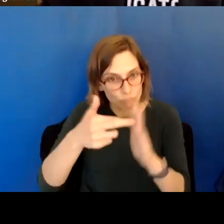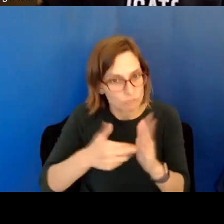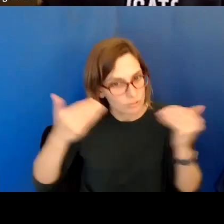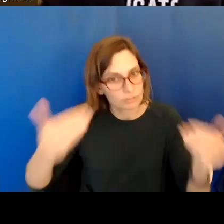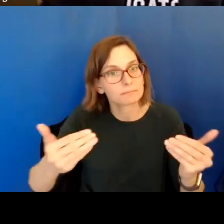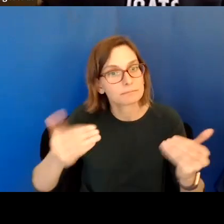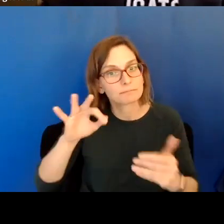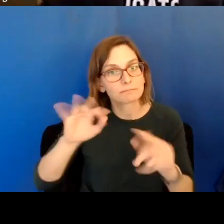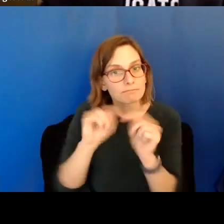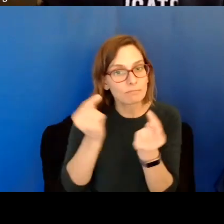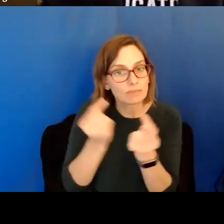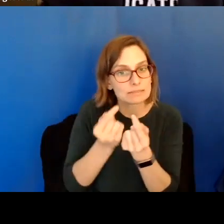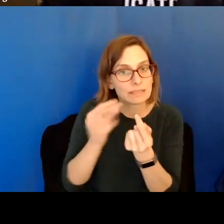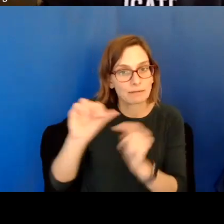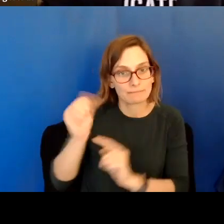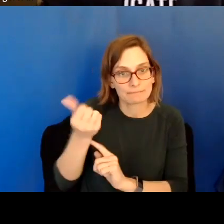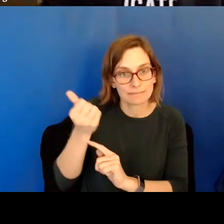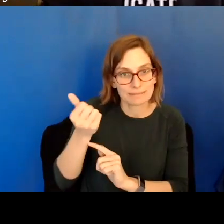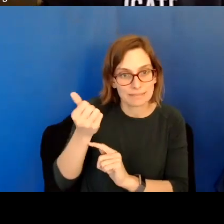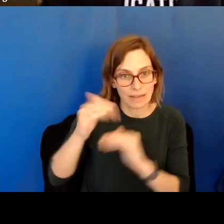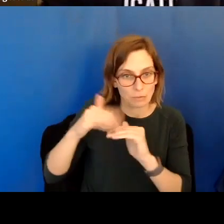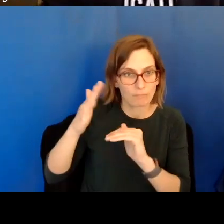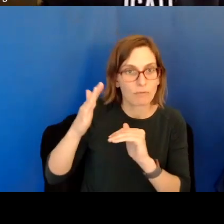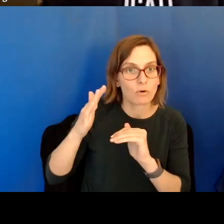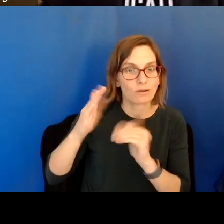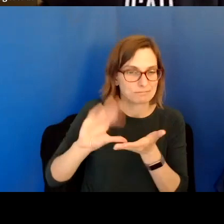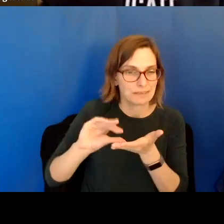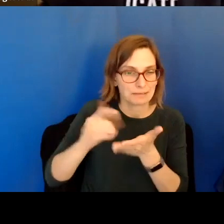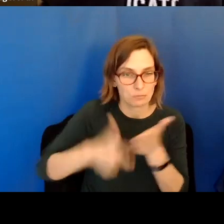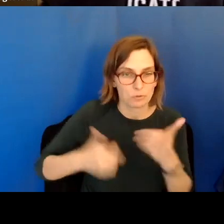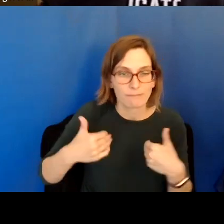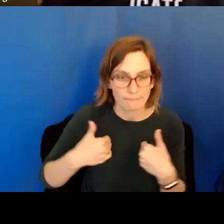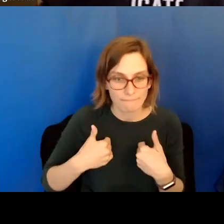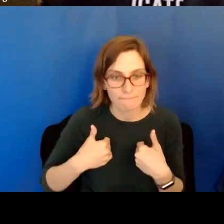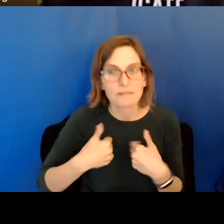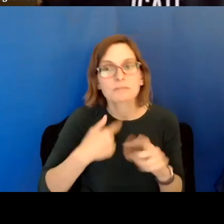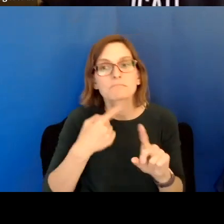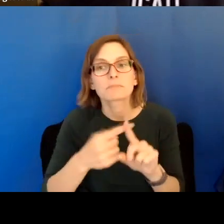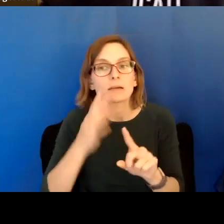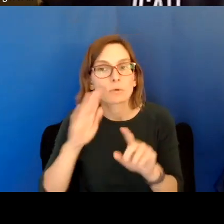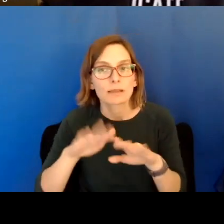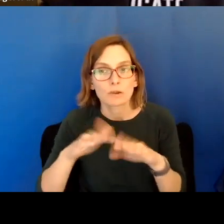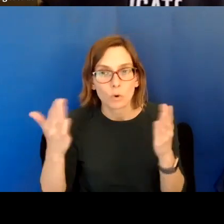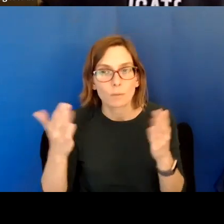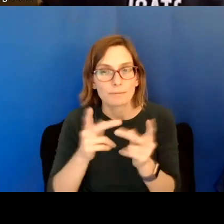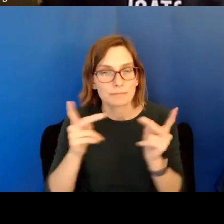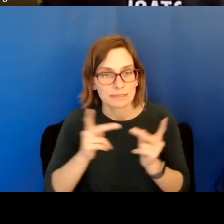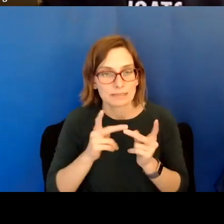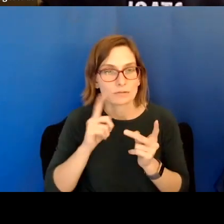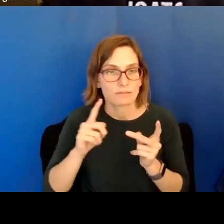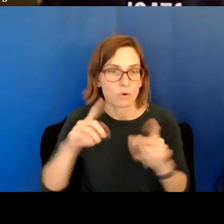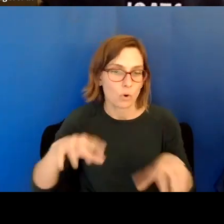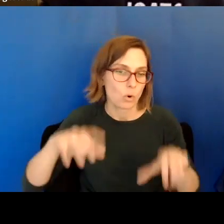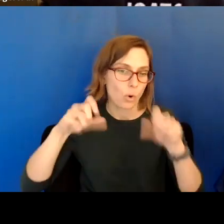you're a team of 10 plus, there's gonna be a discount. We are also gonna be opening positions for hosts